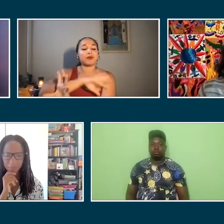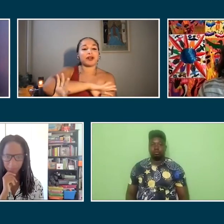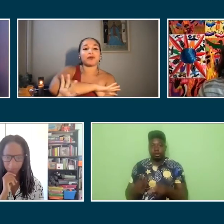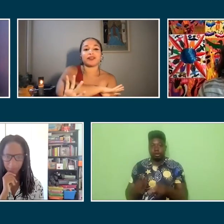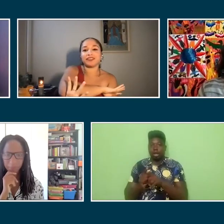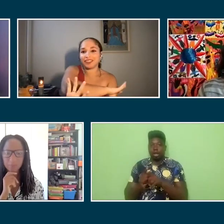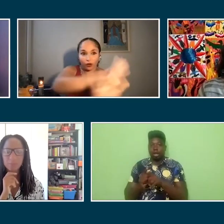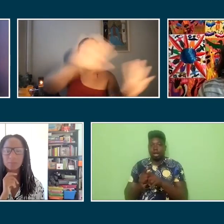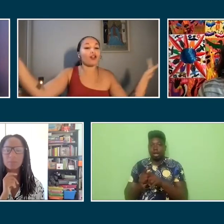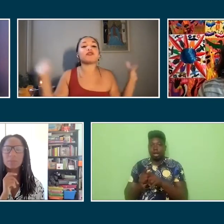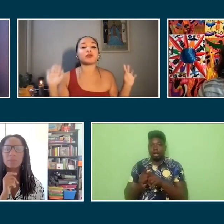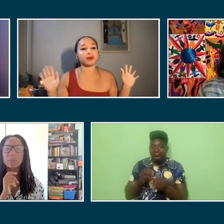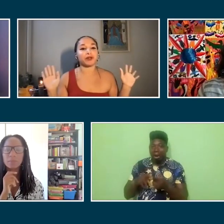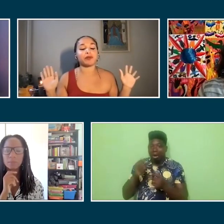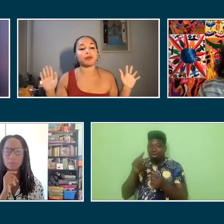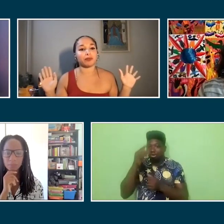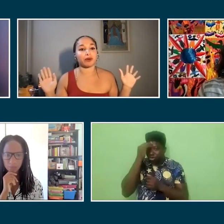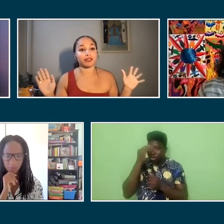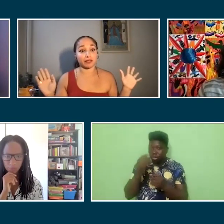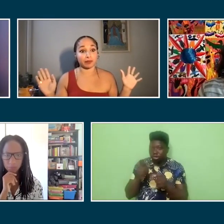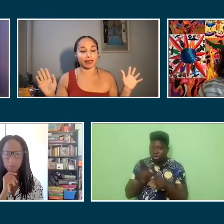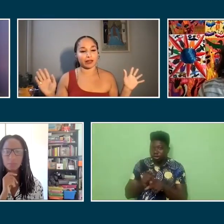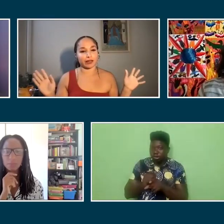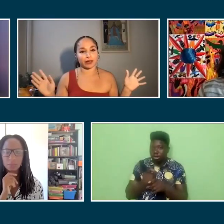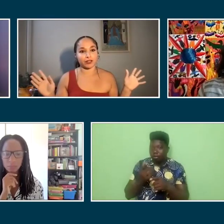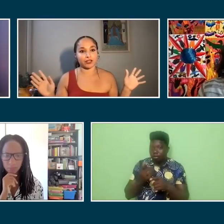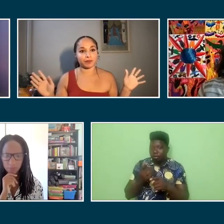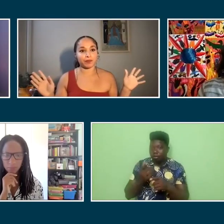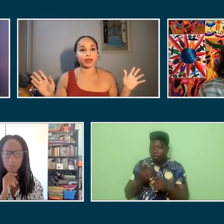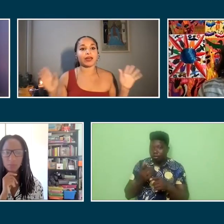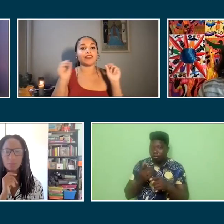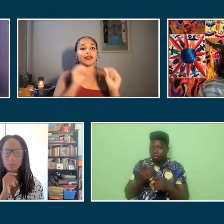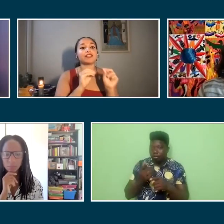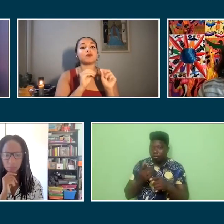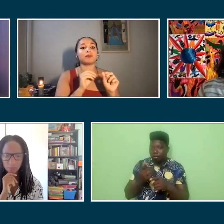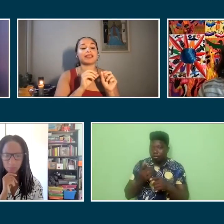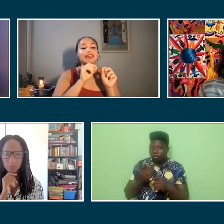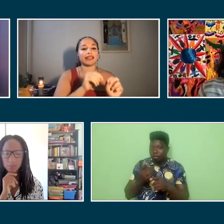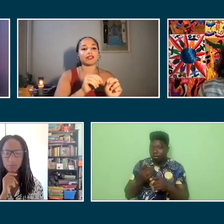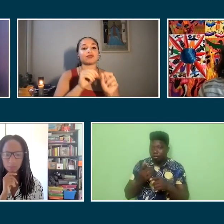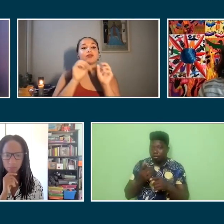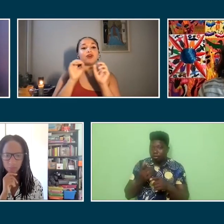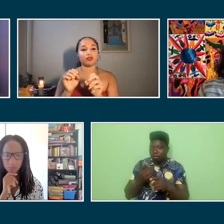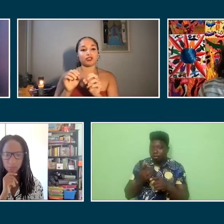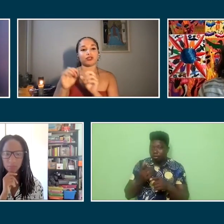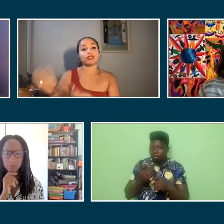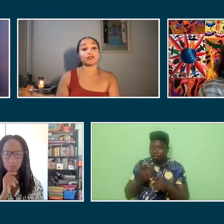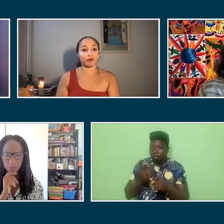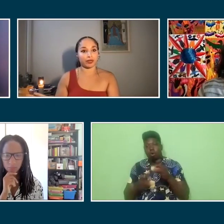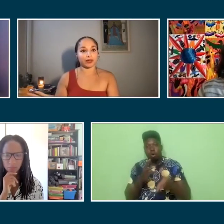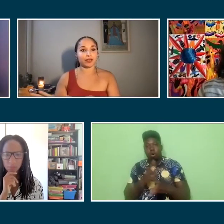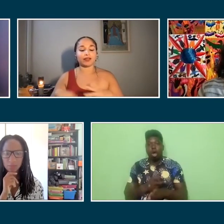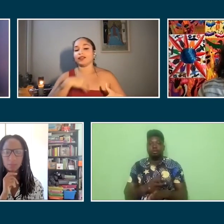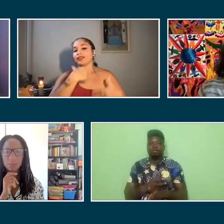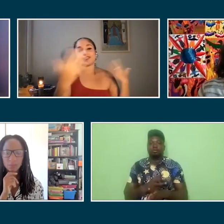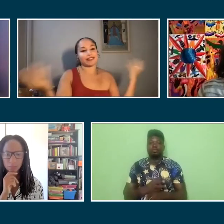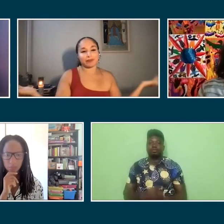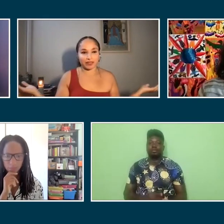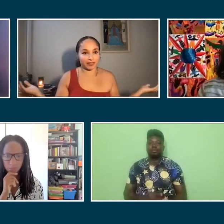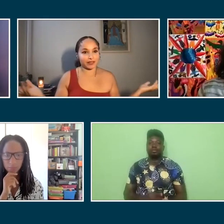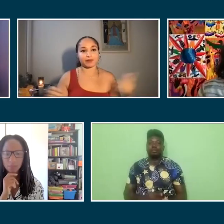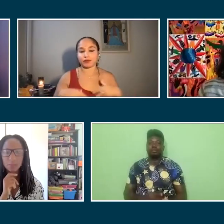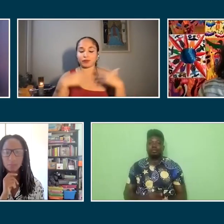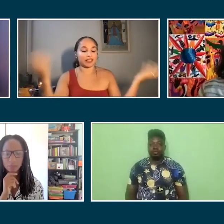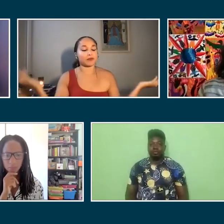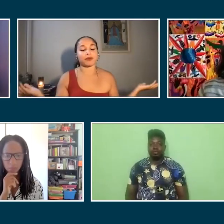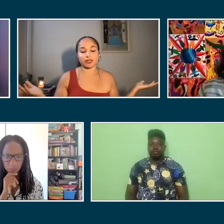and puts it somewhere where all over the world people can participate and engage. And that's what makes cancel culture different